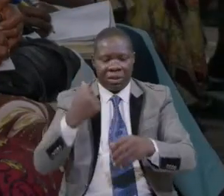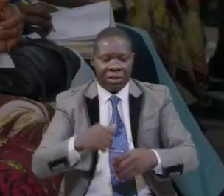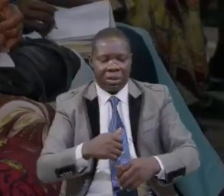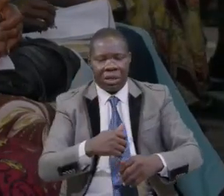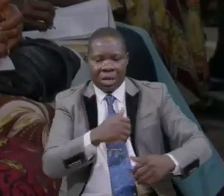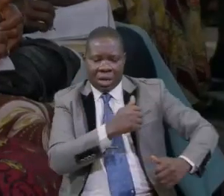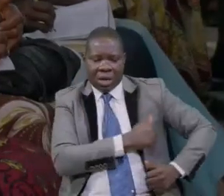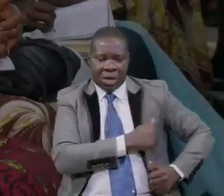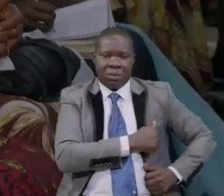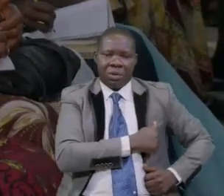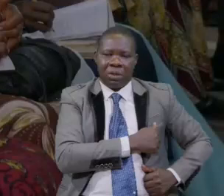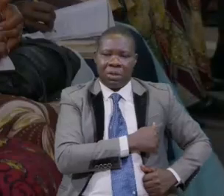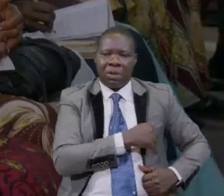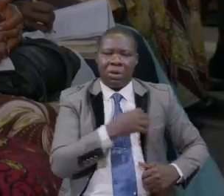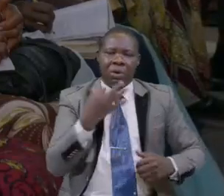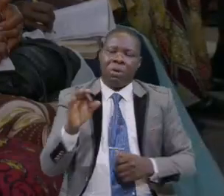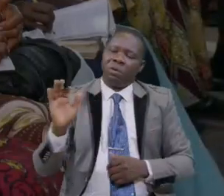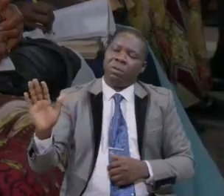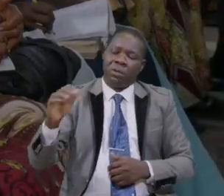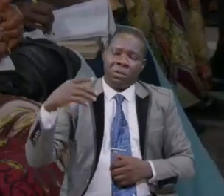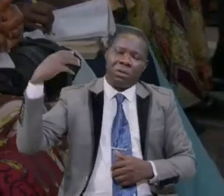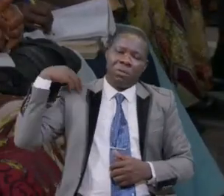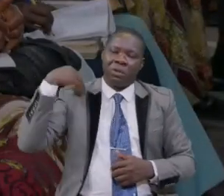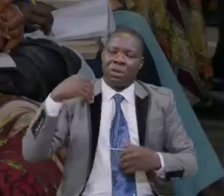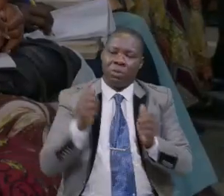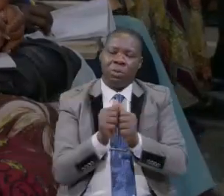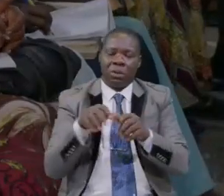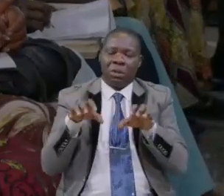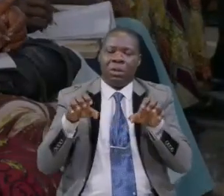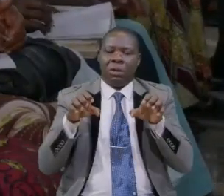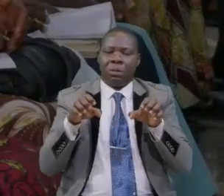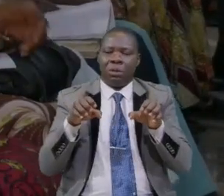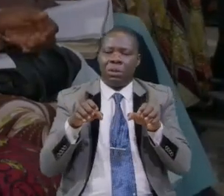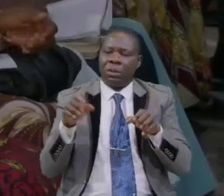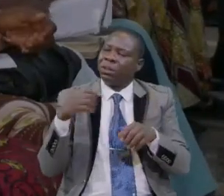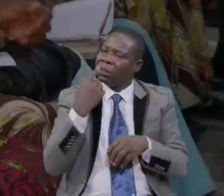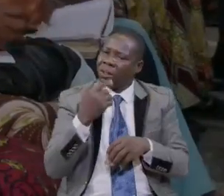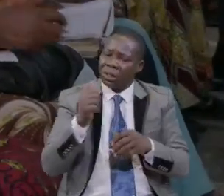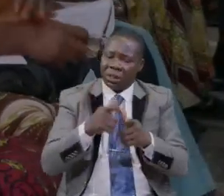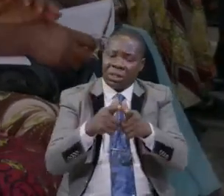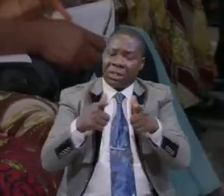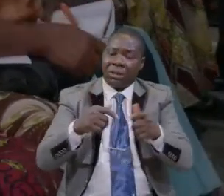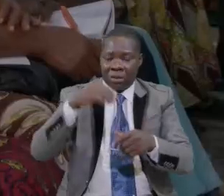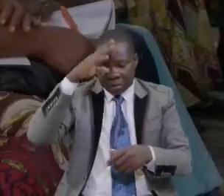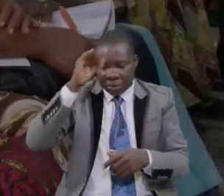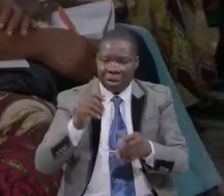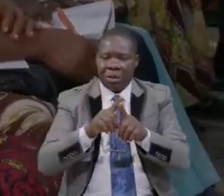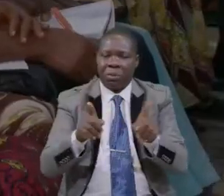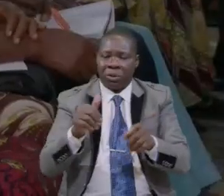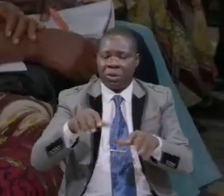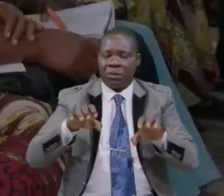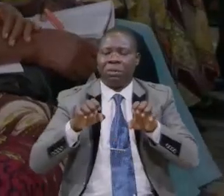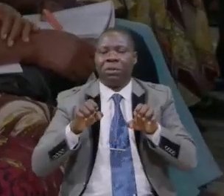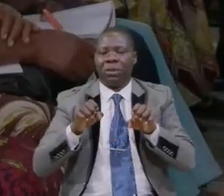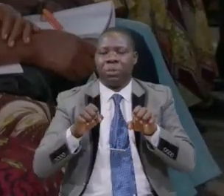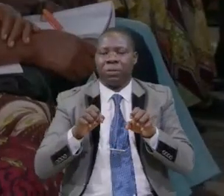master. He had leprosy. He said, he's a great man, but a leper. And